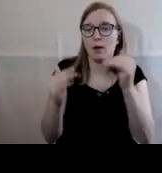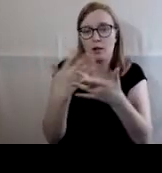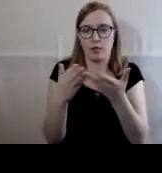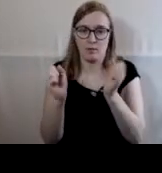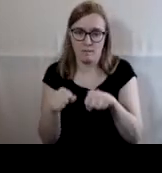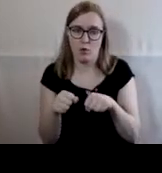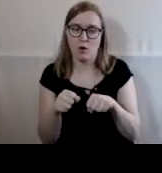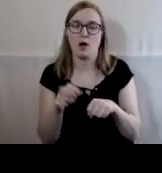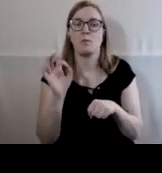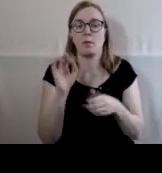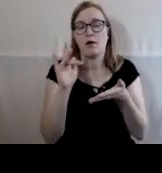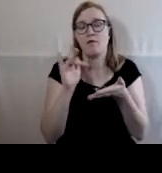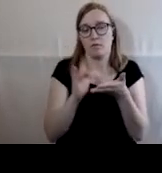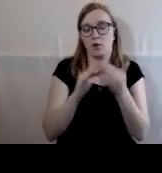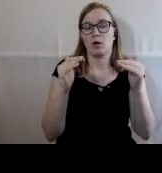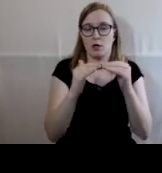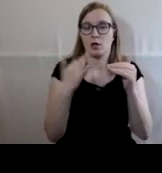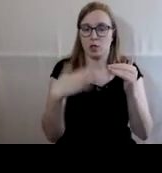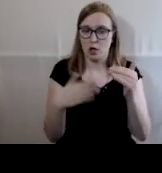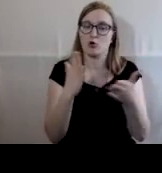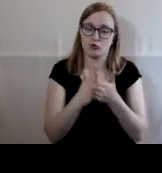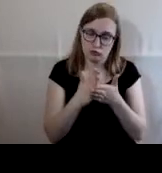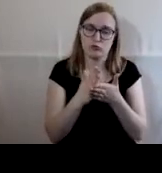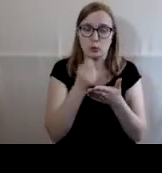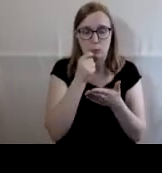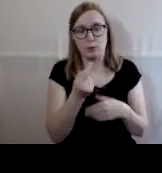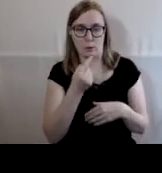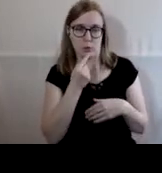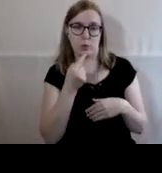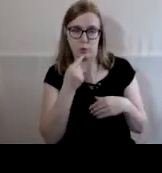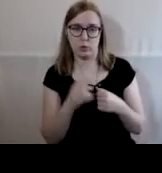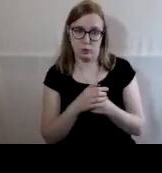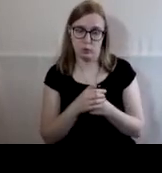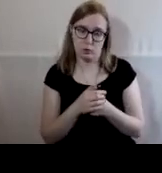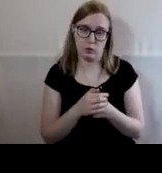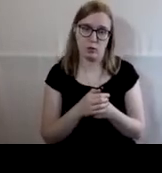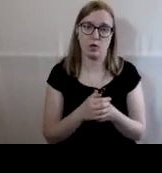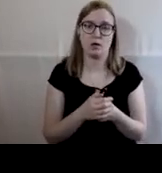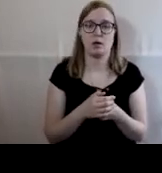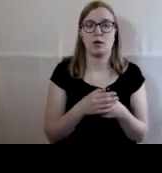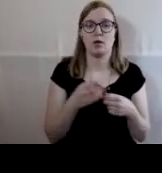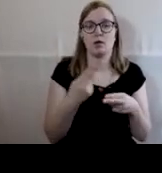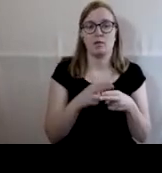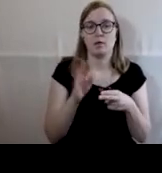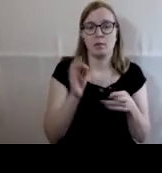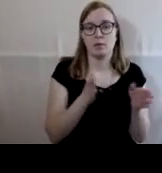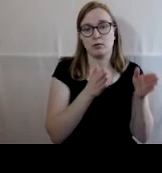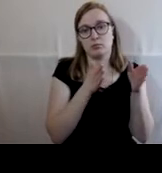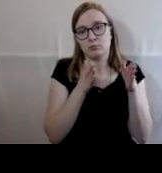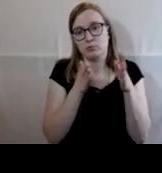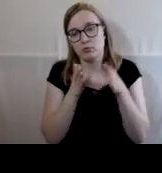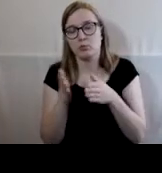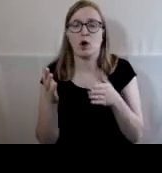more demanding level, and it's geared towards humanities, languages, and mathematics